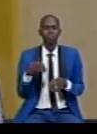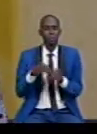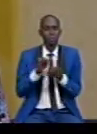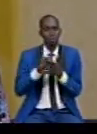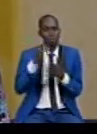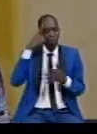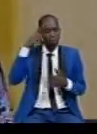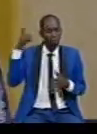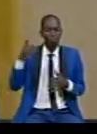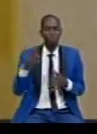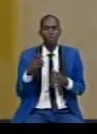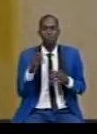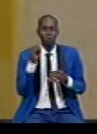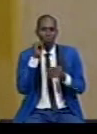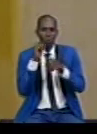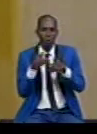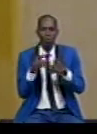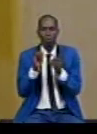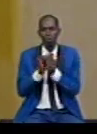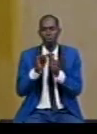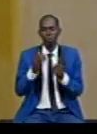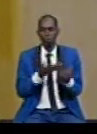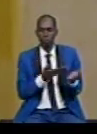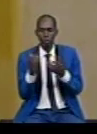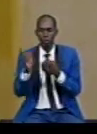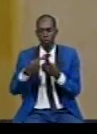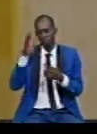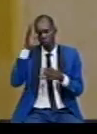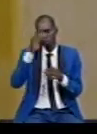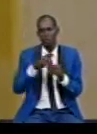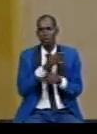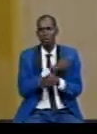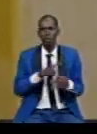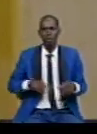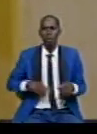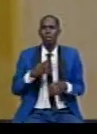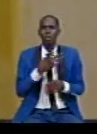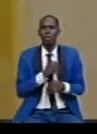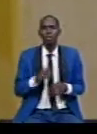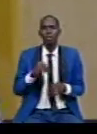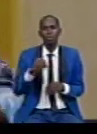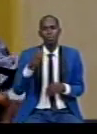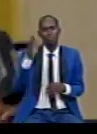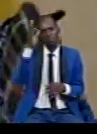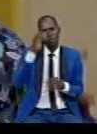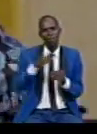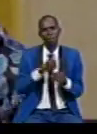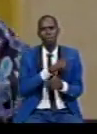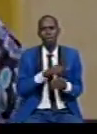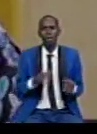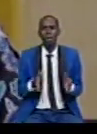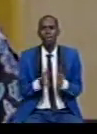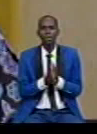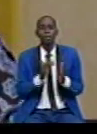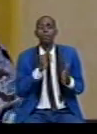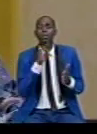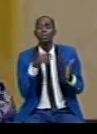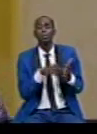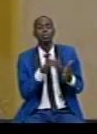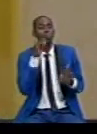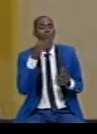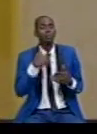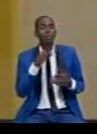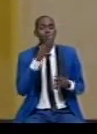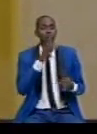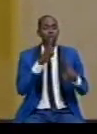dream. So our father in the Lord now look at me. He asked my mother in the Lord, he said, Christy, is this the Angela you have been telling me? That